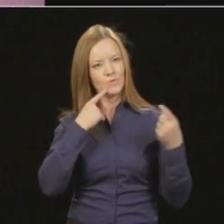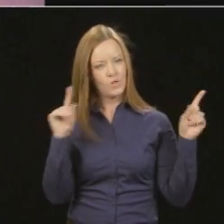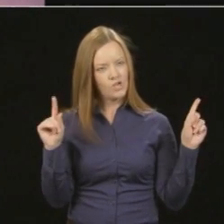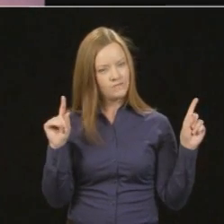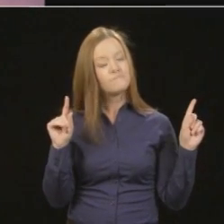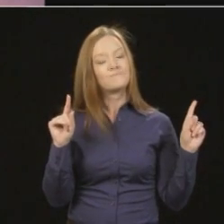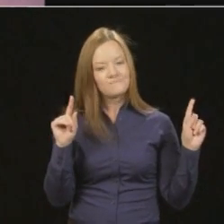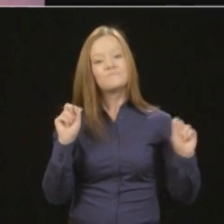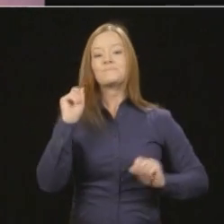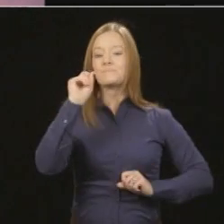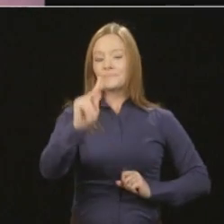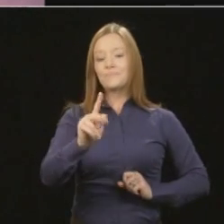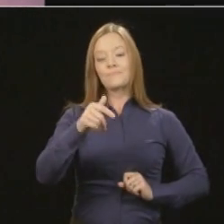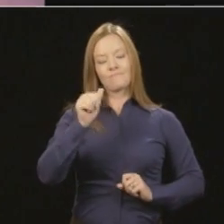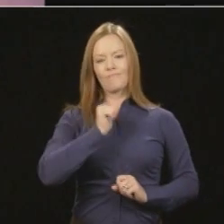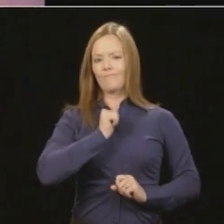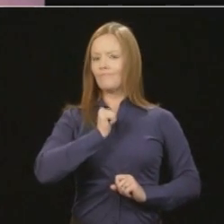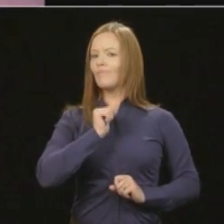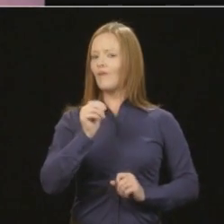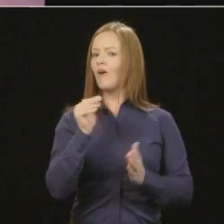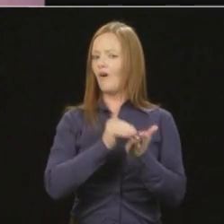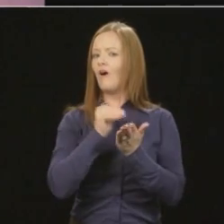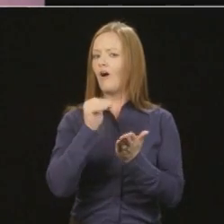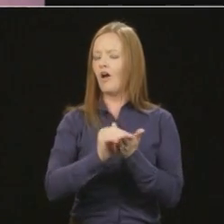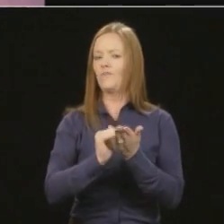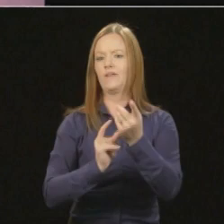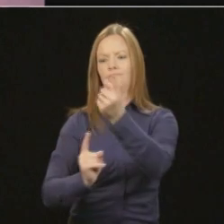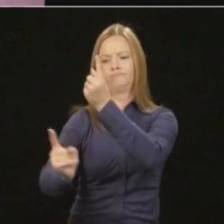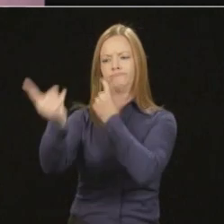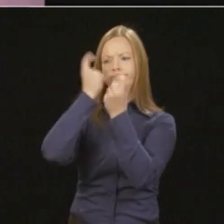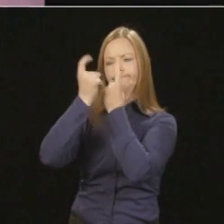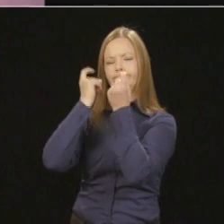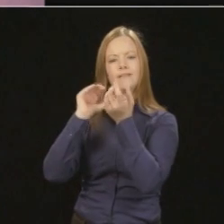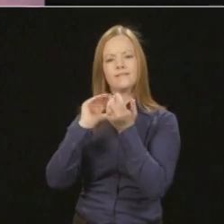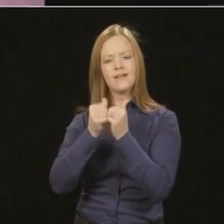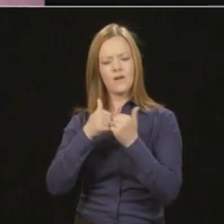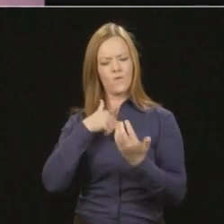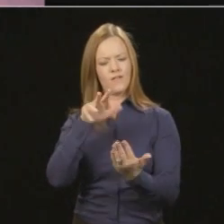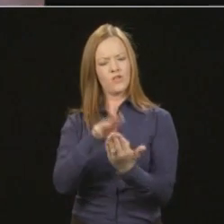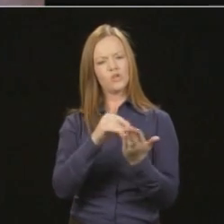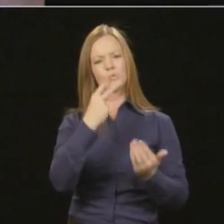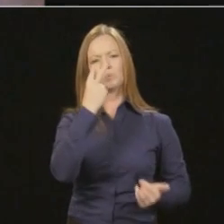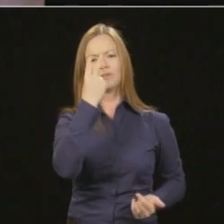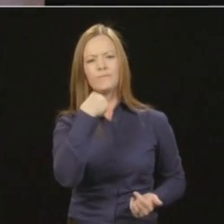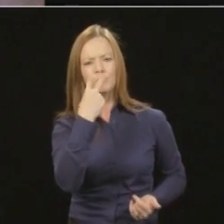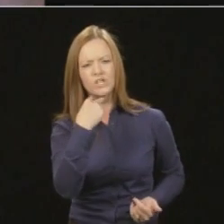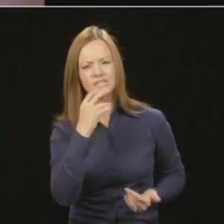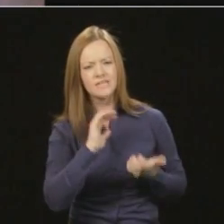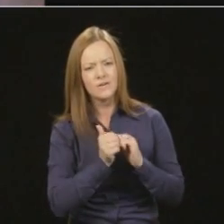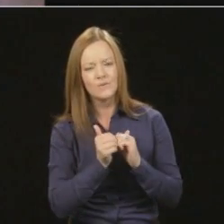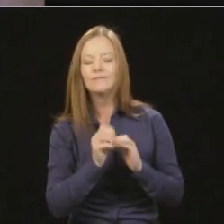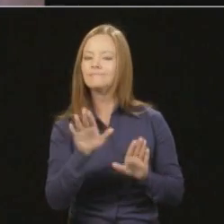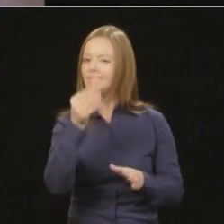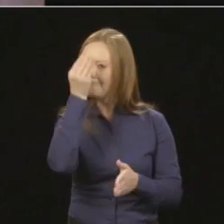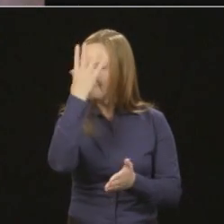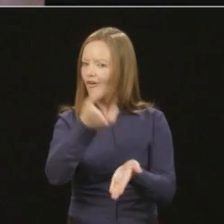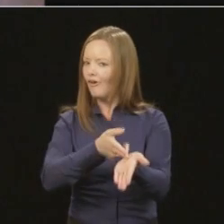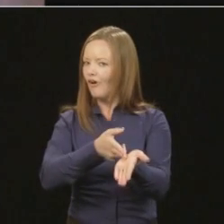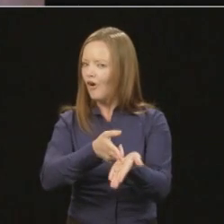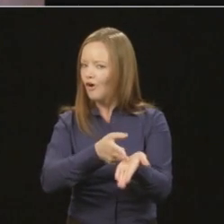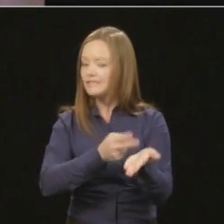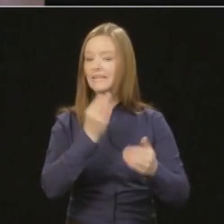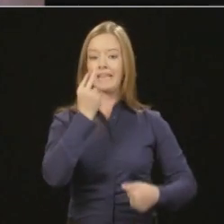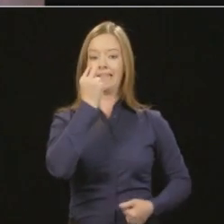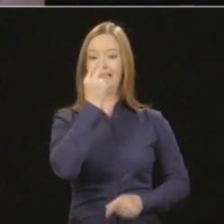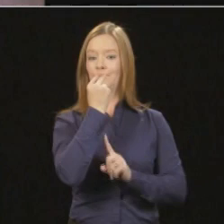Okay, so I often have folks asking me how they can learn to lip read. I have to be honest with you. Lip